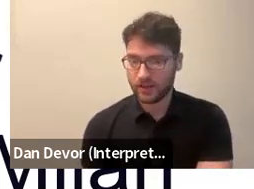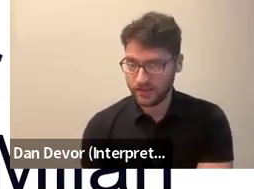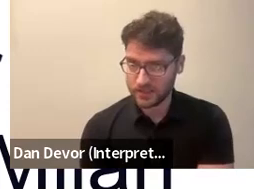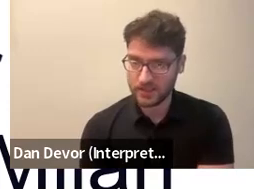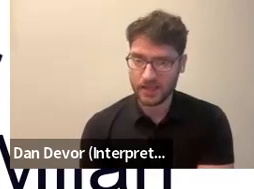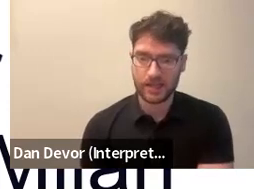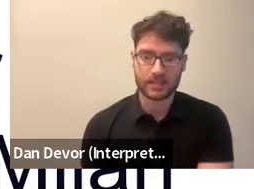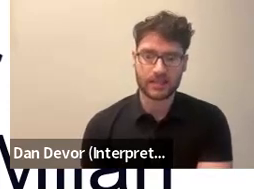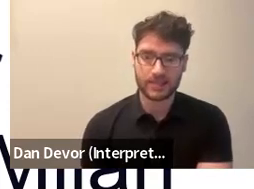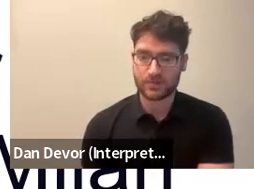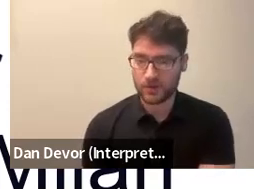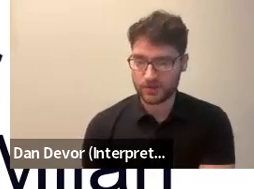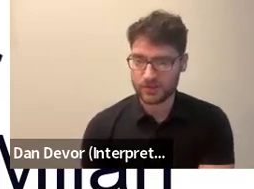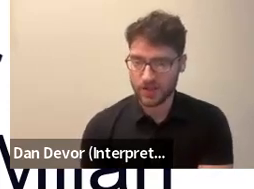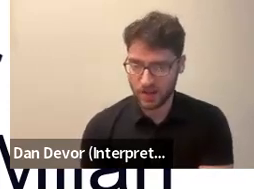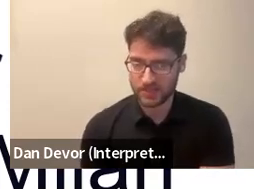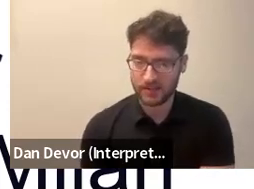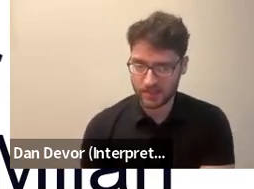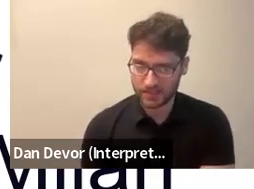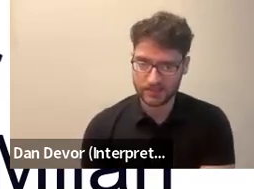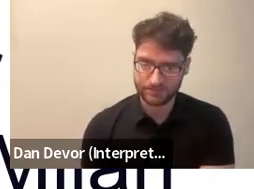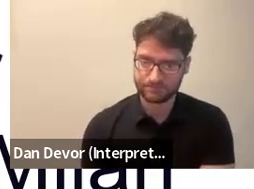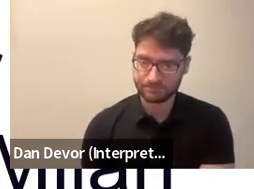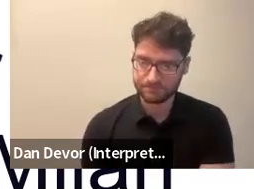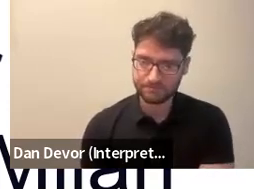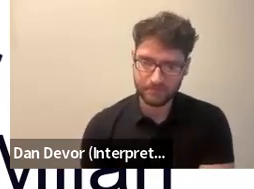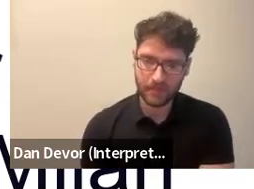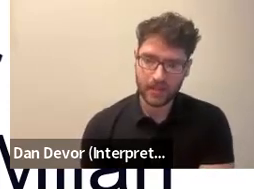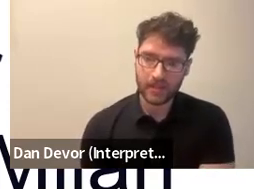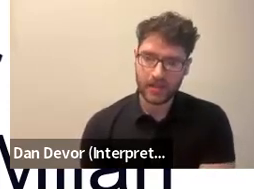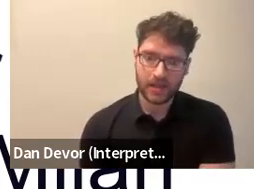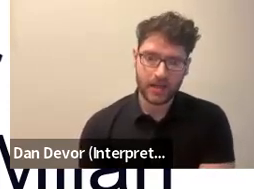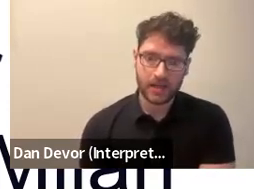Edward Minor Gallaudet, and his brother, Thomas Gallaudet.